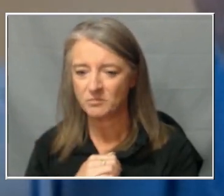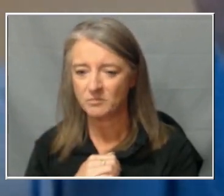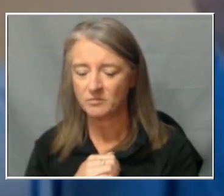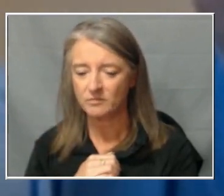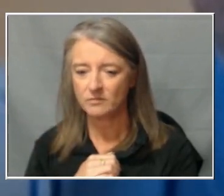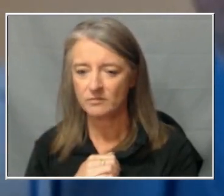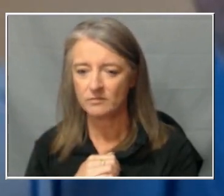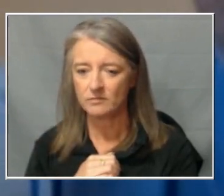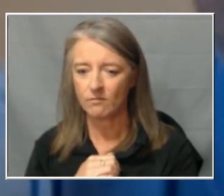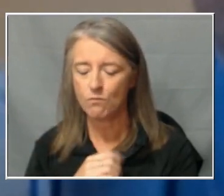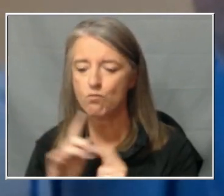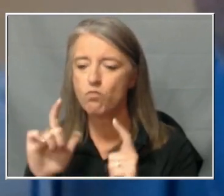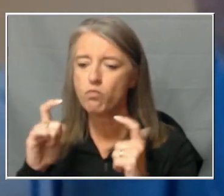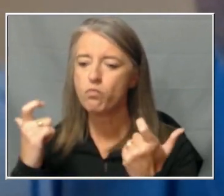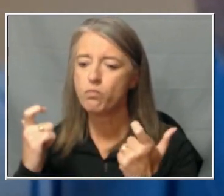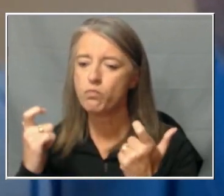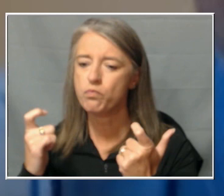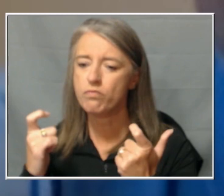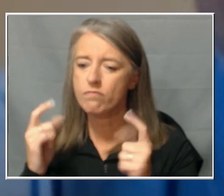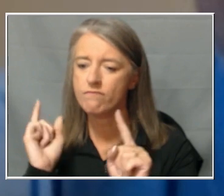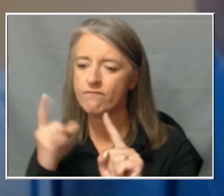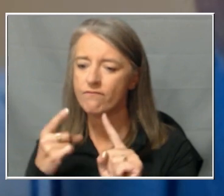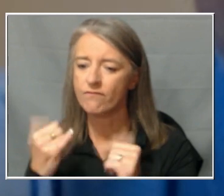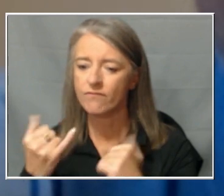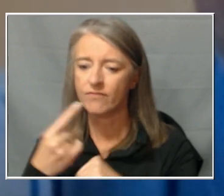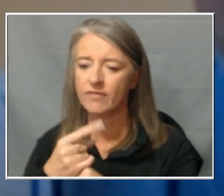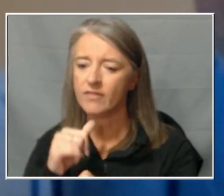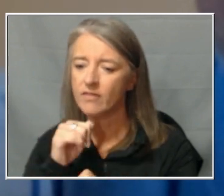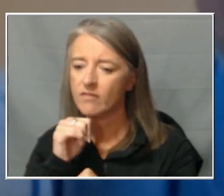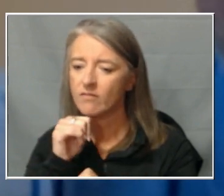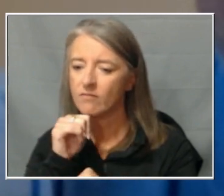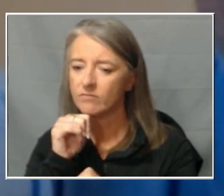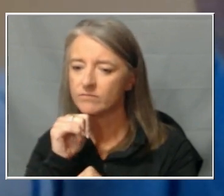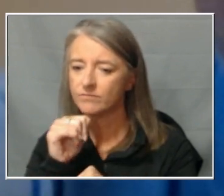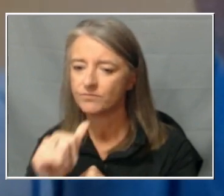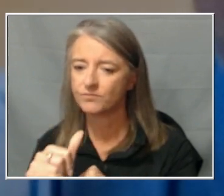One of the biggest takeaways for this is,